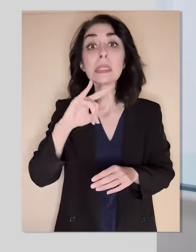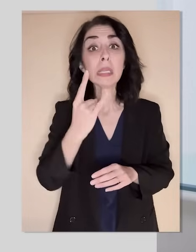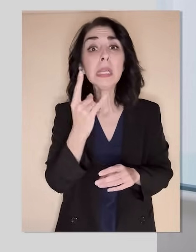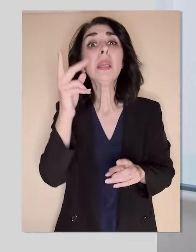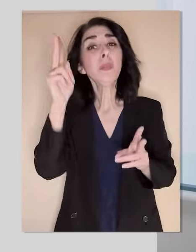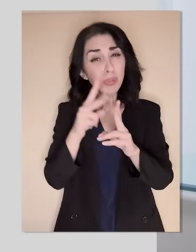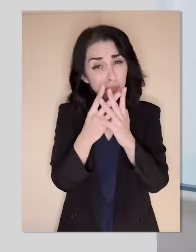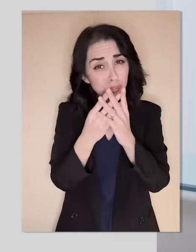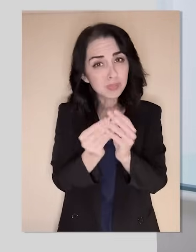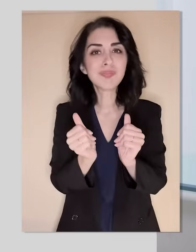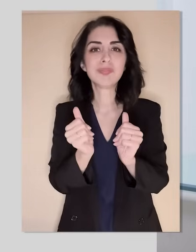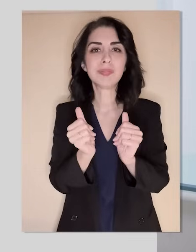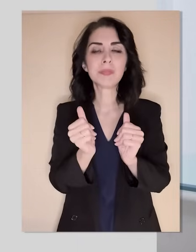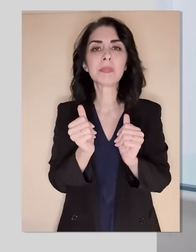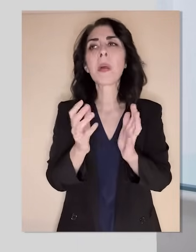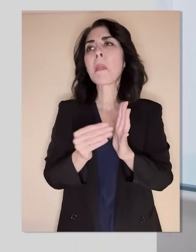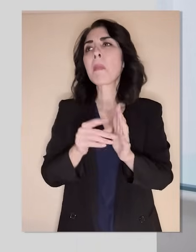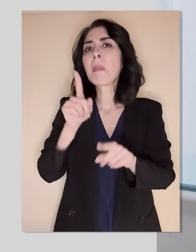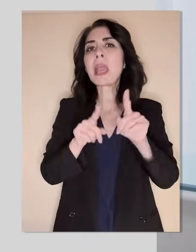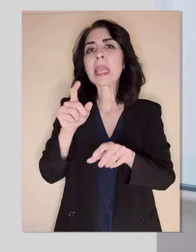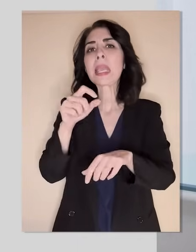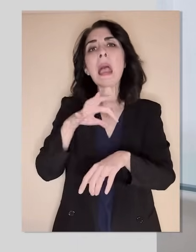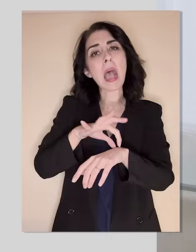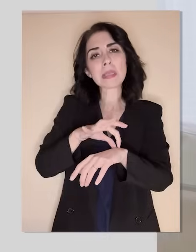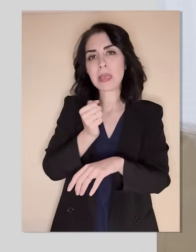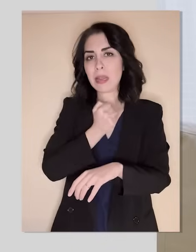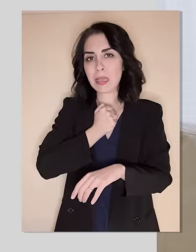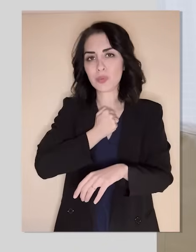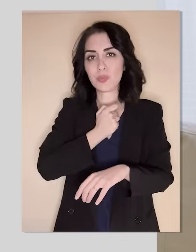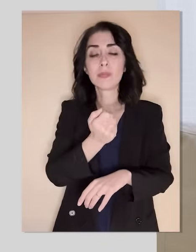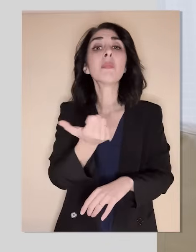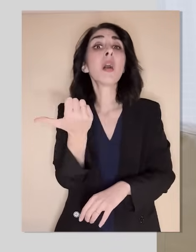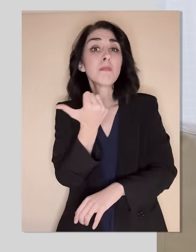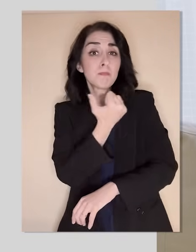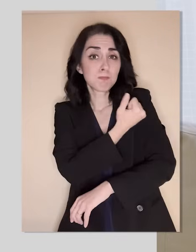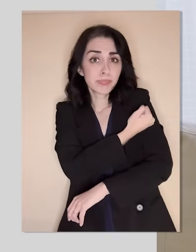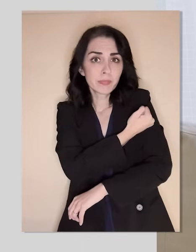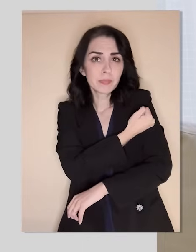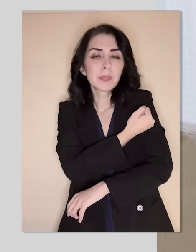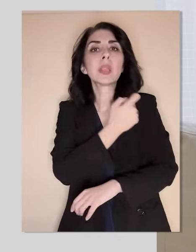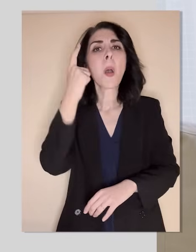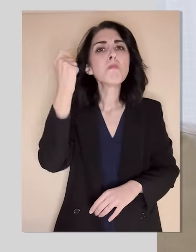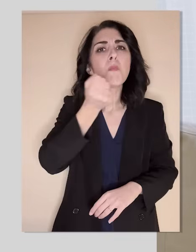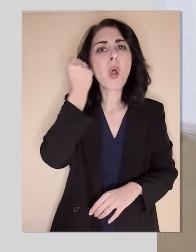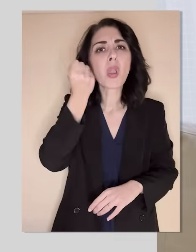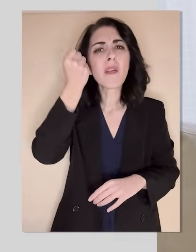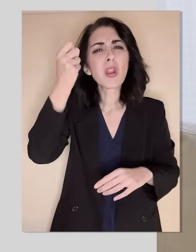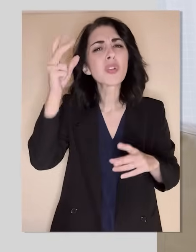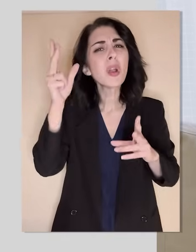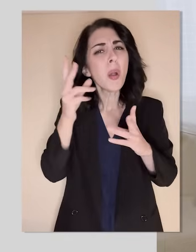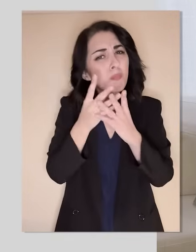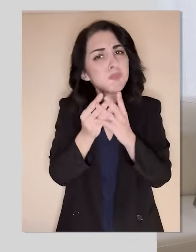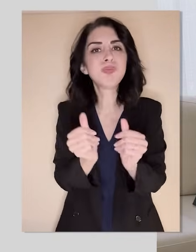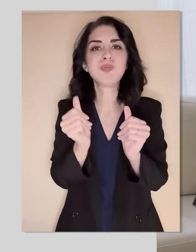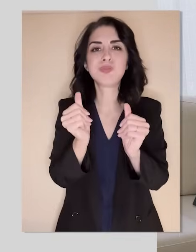And that's something that's really impressive. In addition to that, they have very few